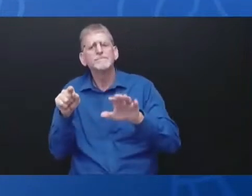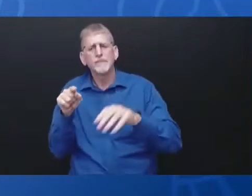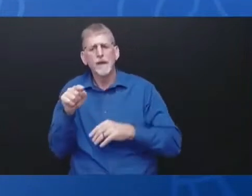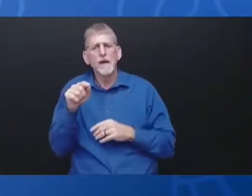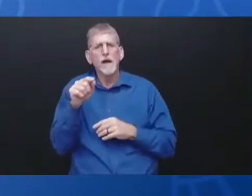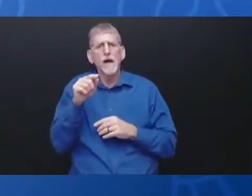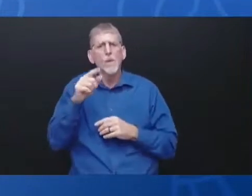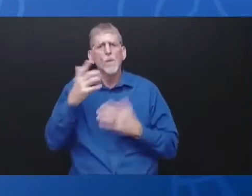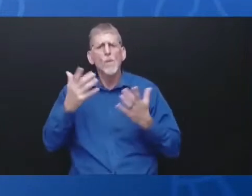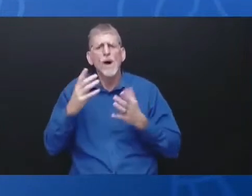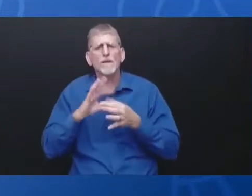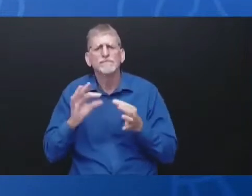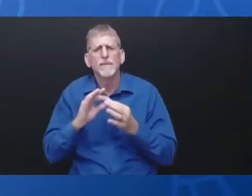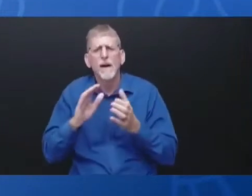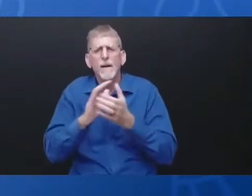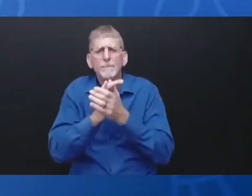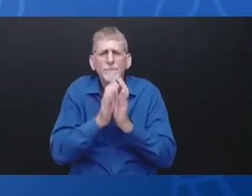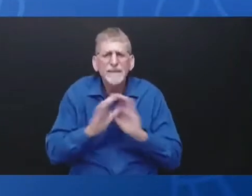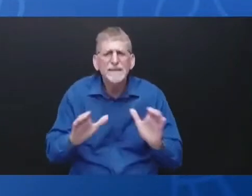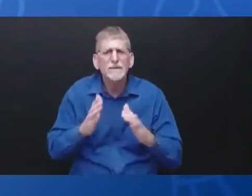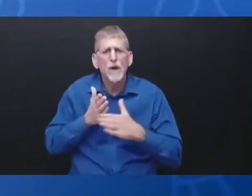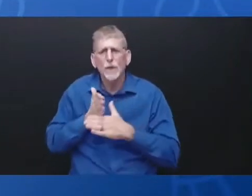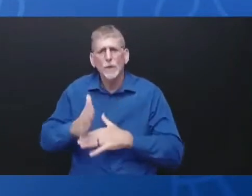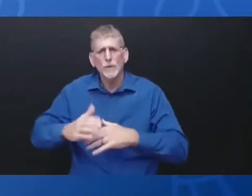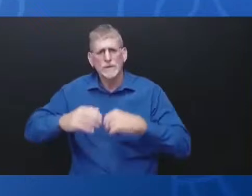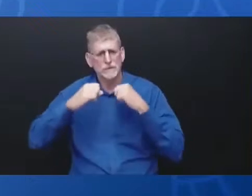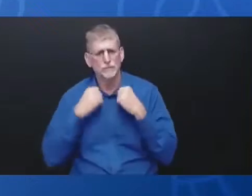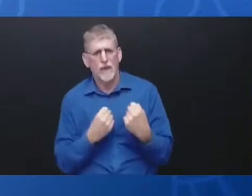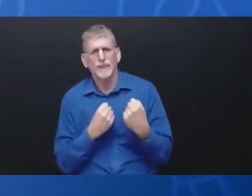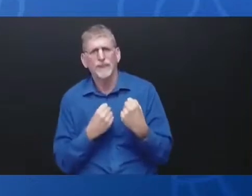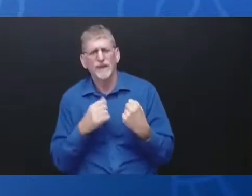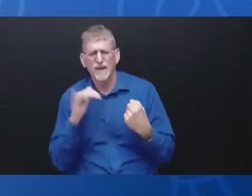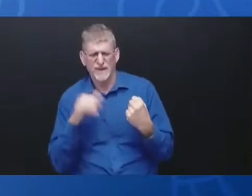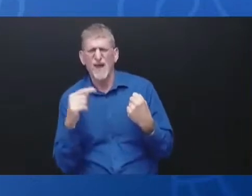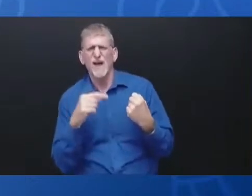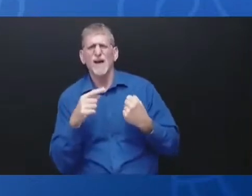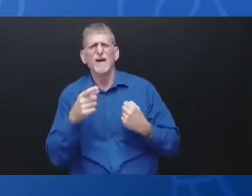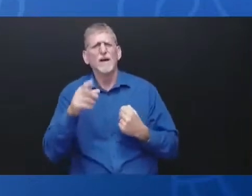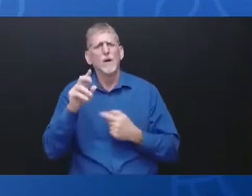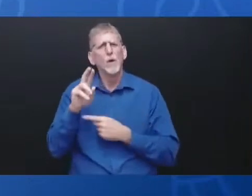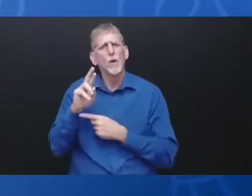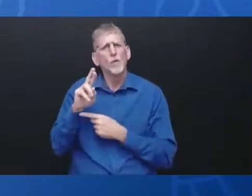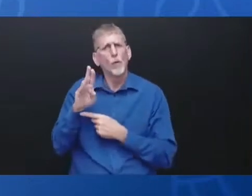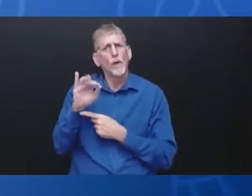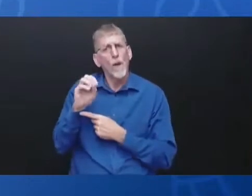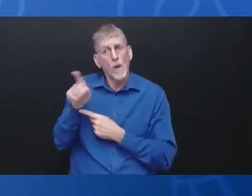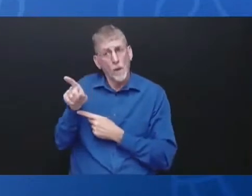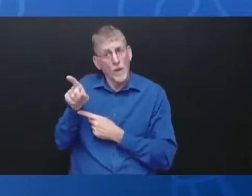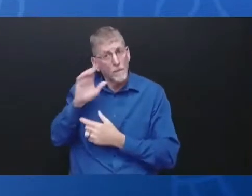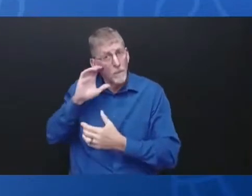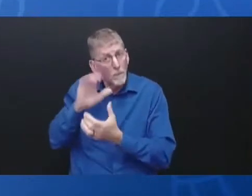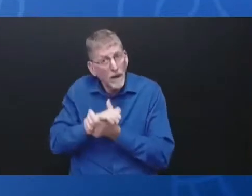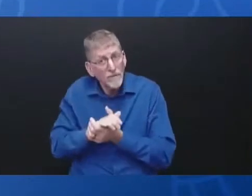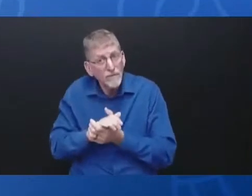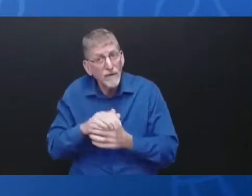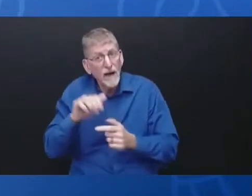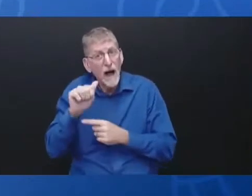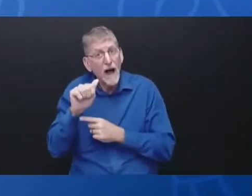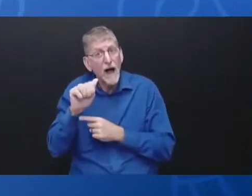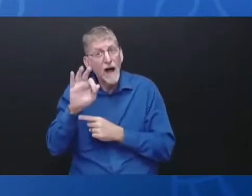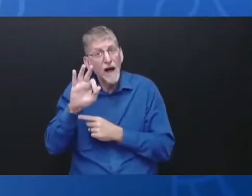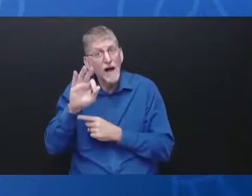that if Afghanistan is among the countries that are there on a list, a draft list to be banned,